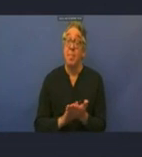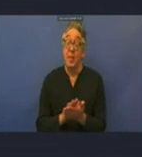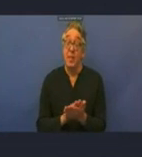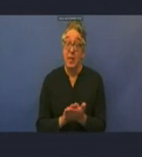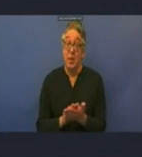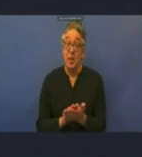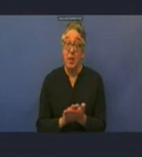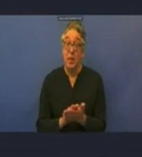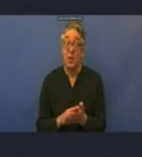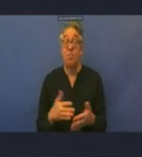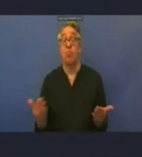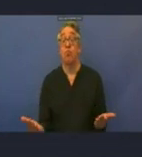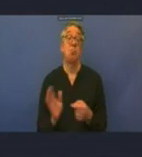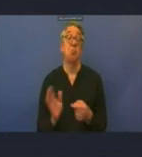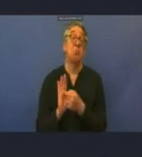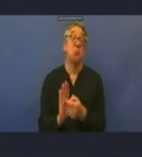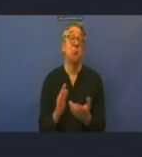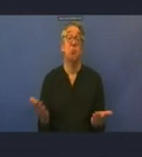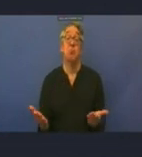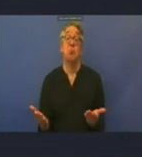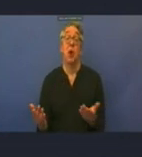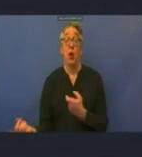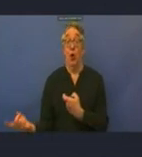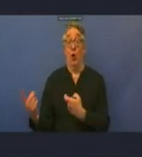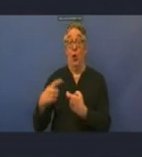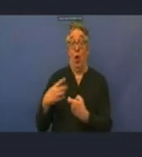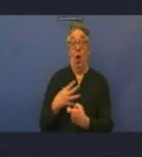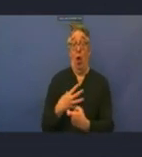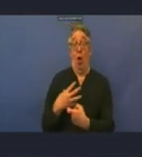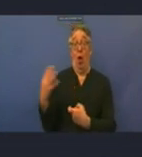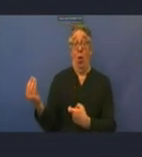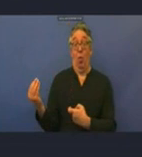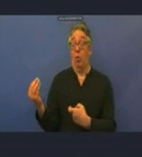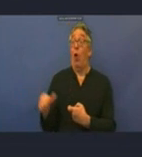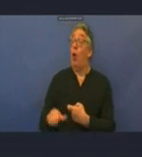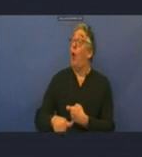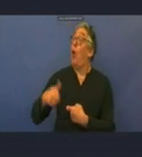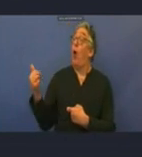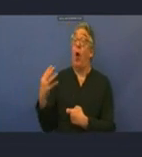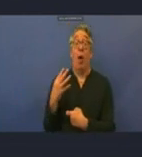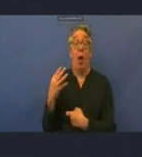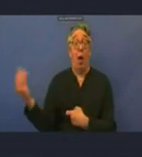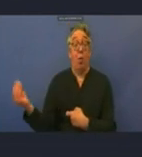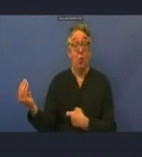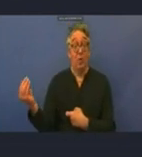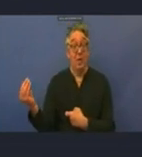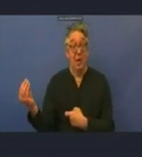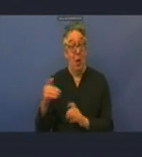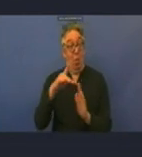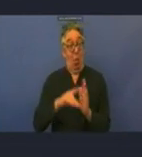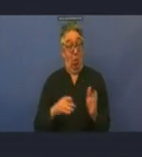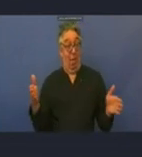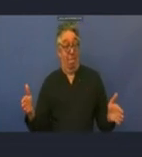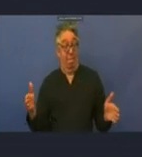participants from a country not associated to the program, that will have to come on top of this minimum